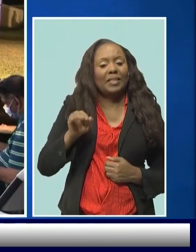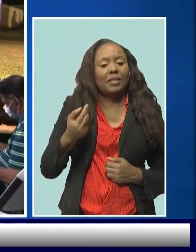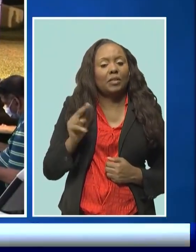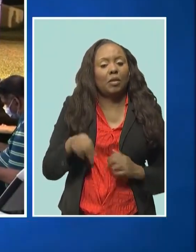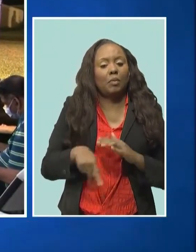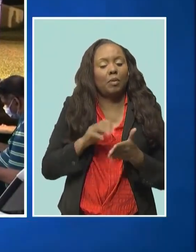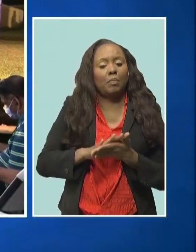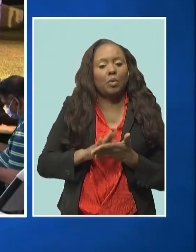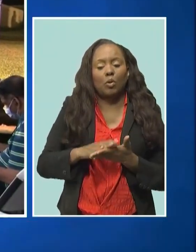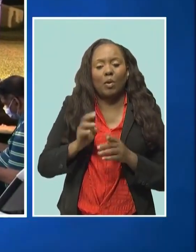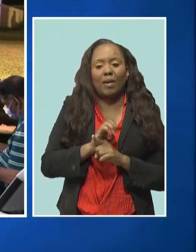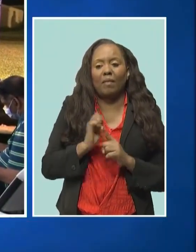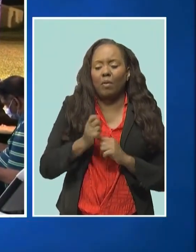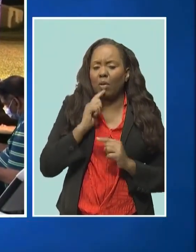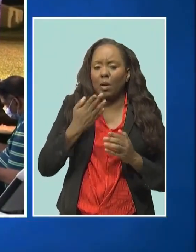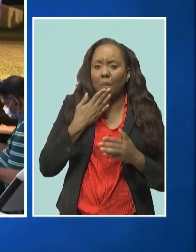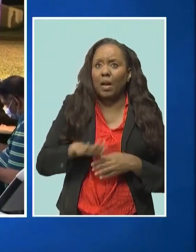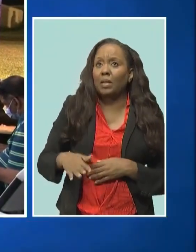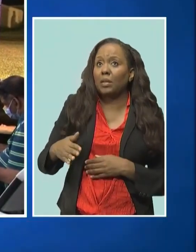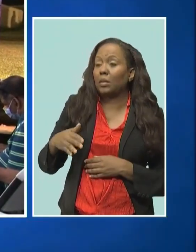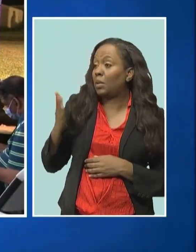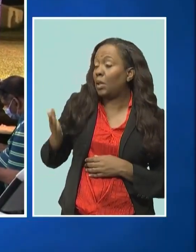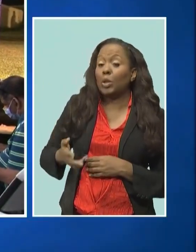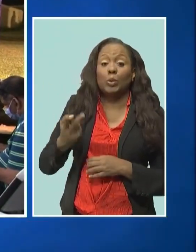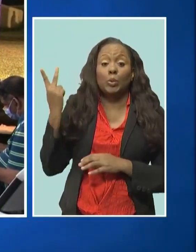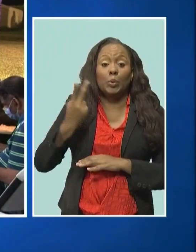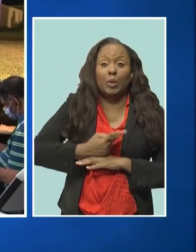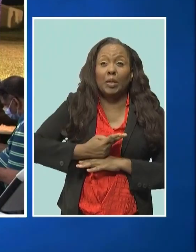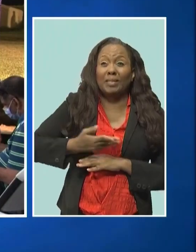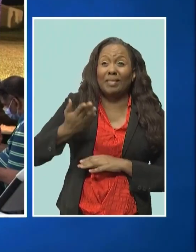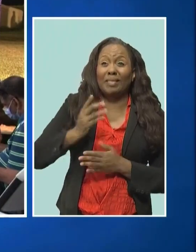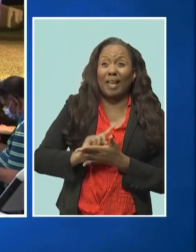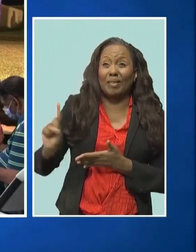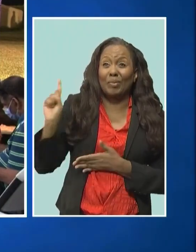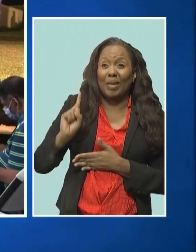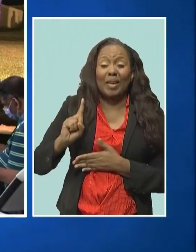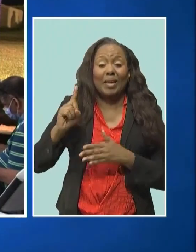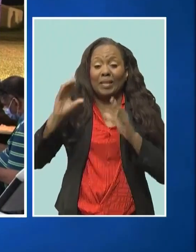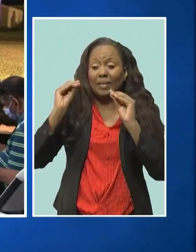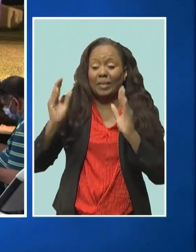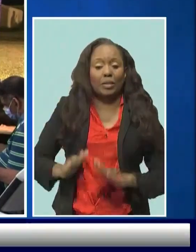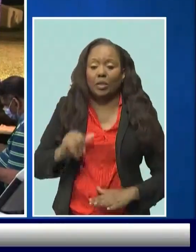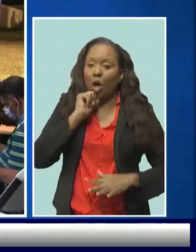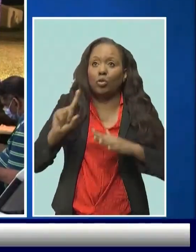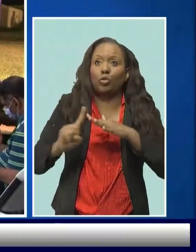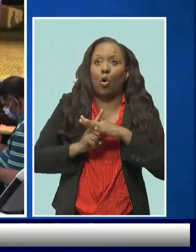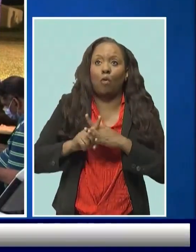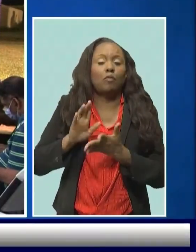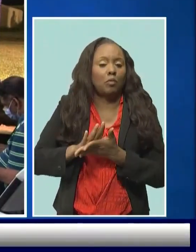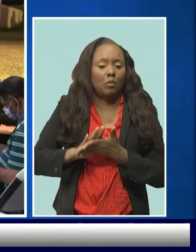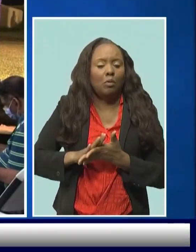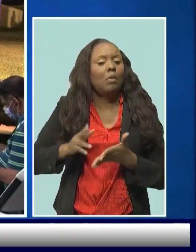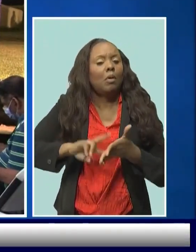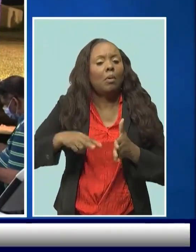days last week we had teachers on sick outs, allowing the children to go home early.